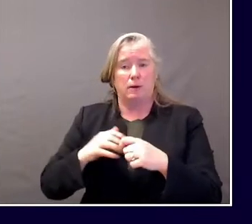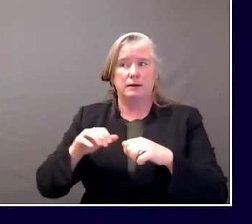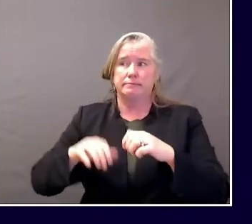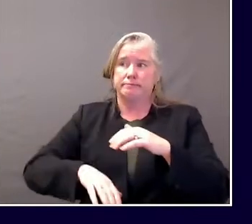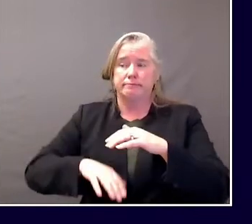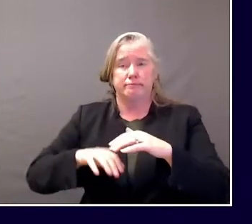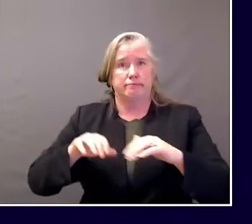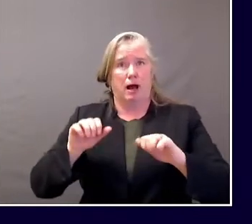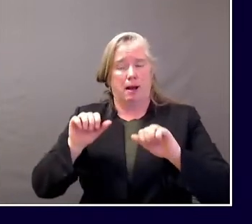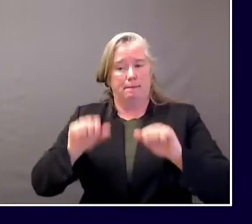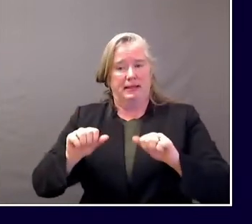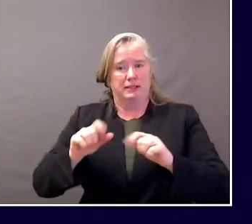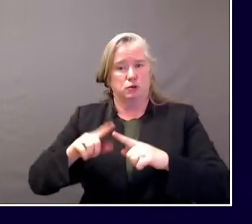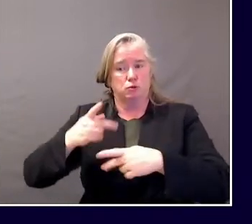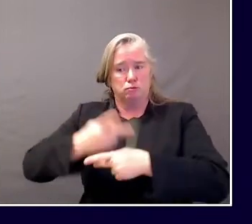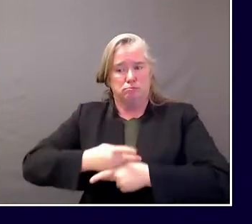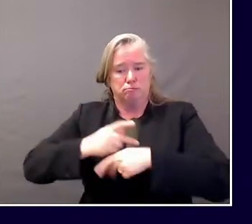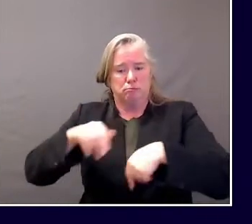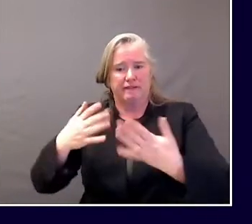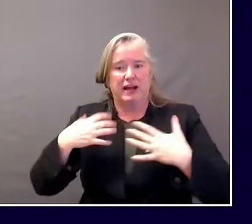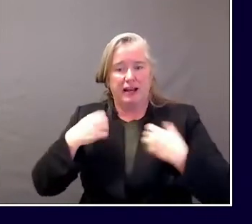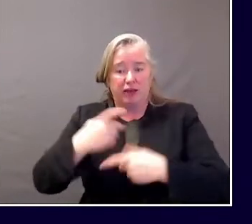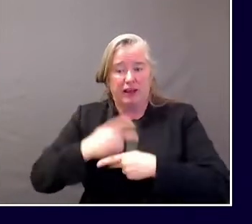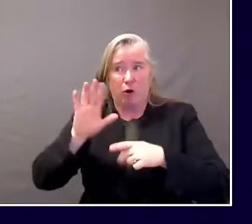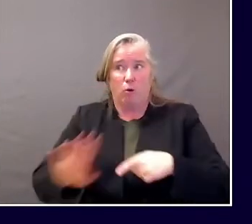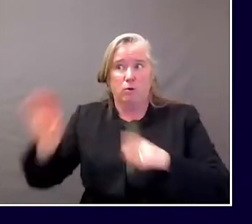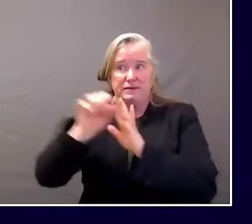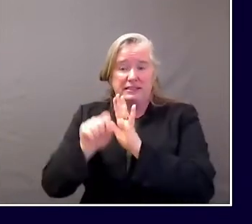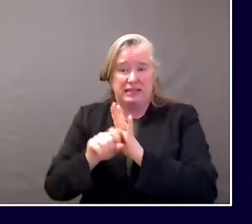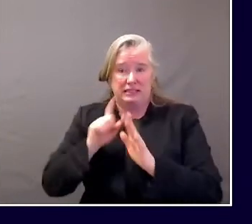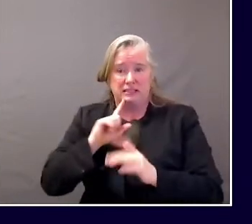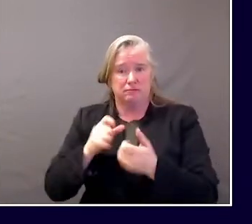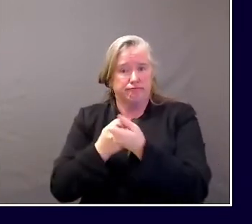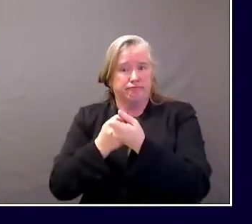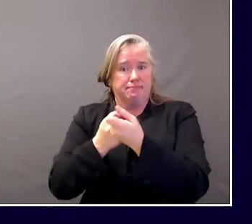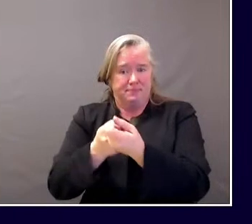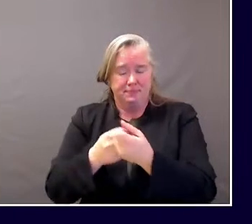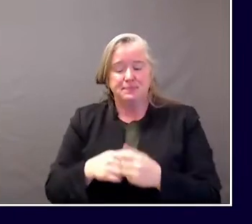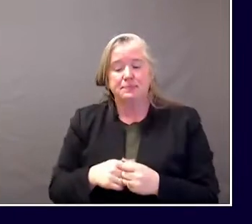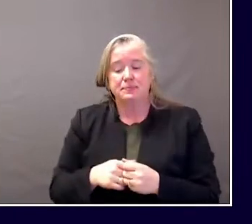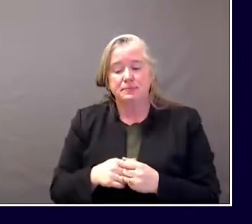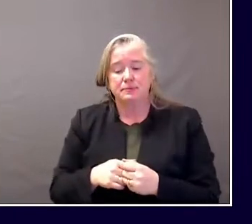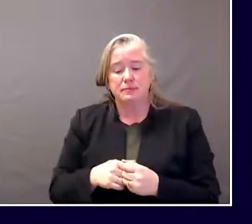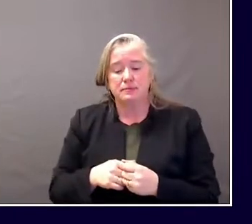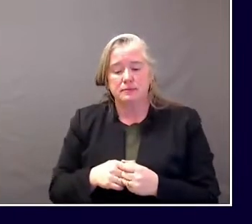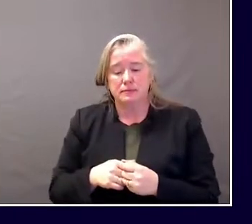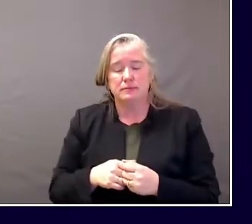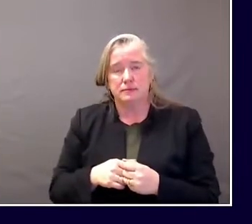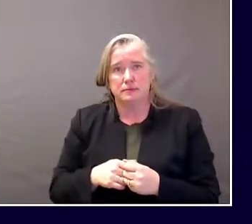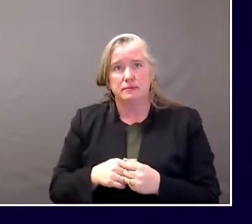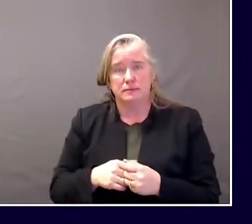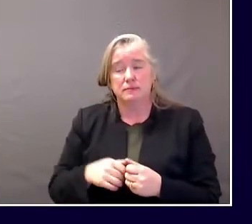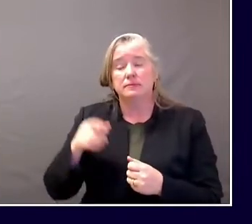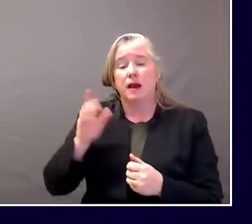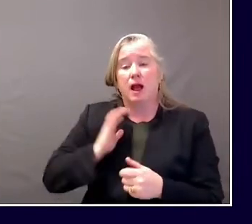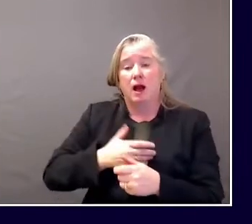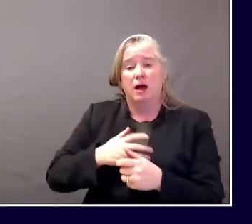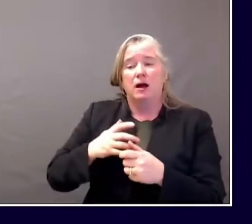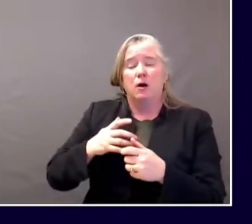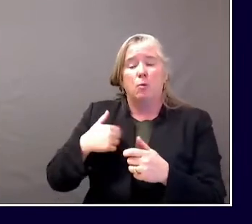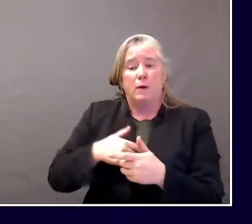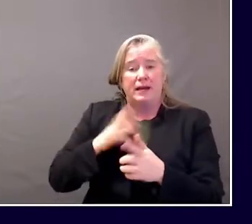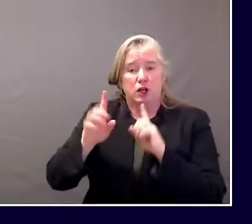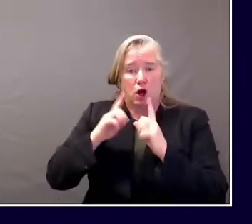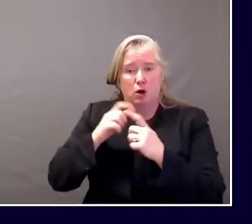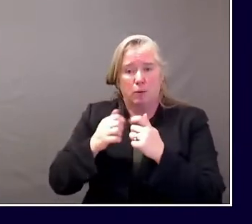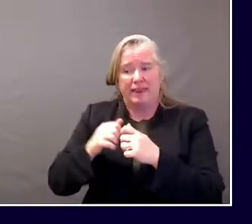beginning last week, we've been working with both the professional associations, other organizations of these healthcare